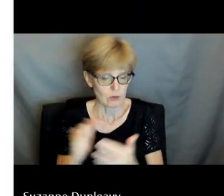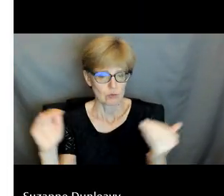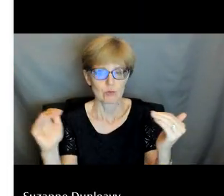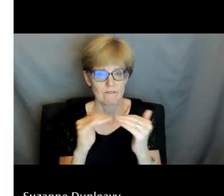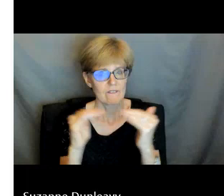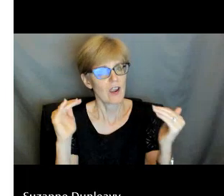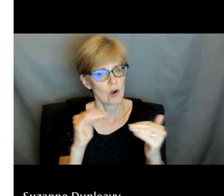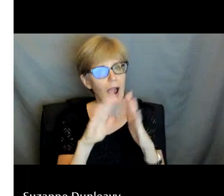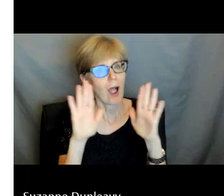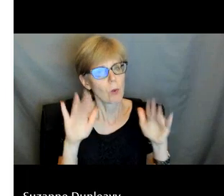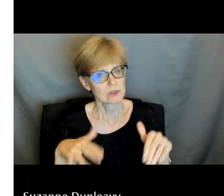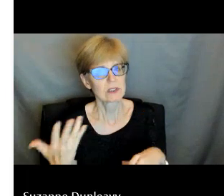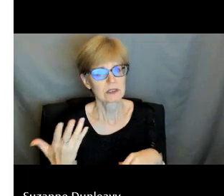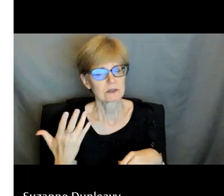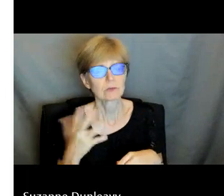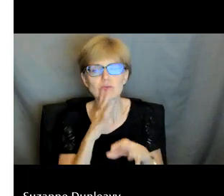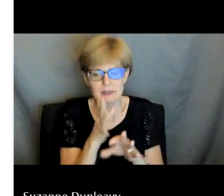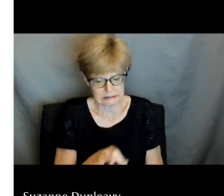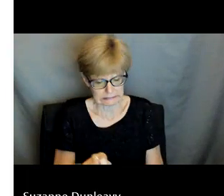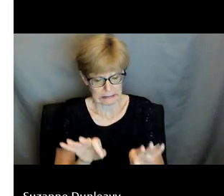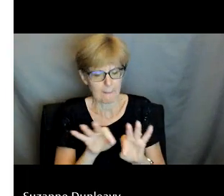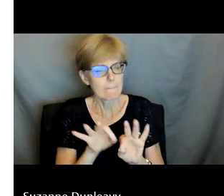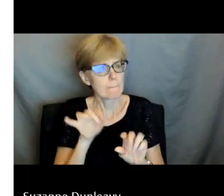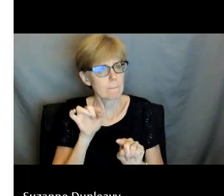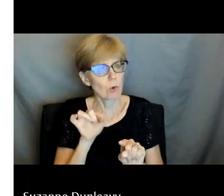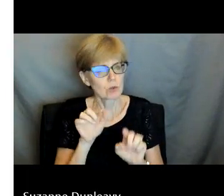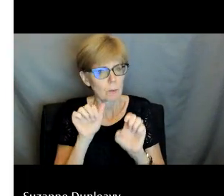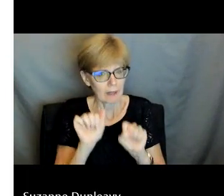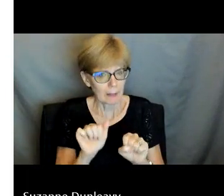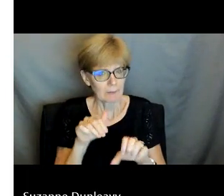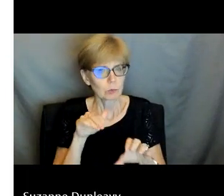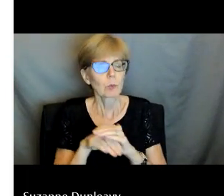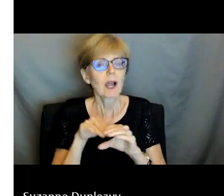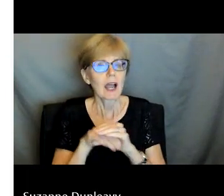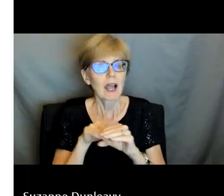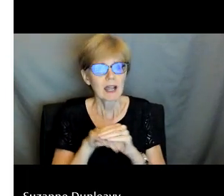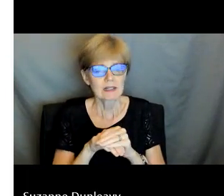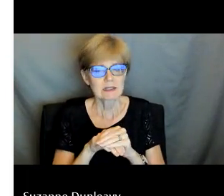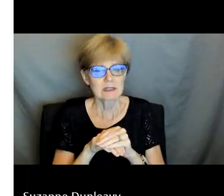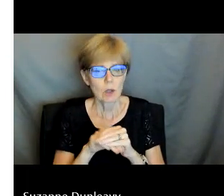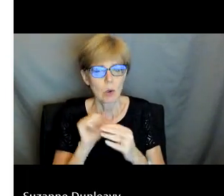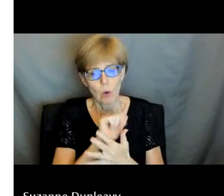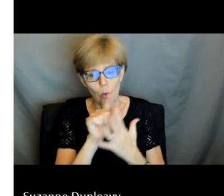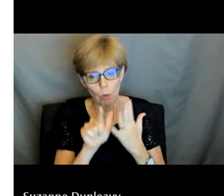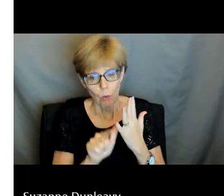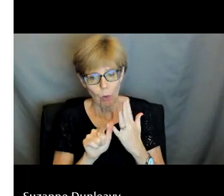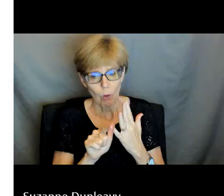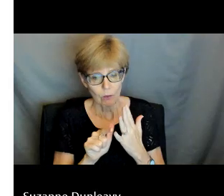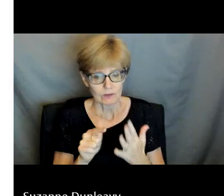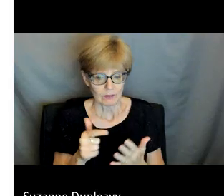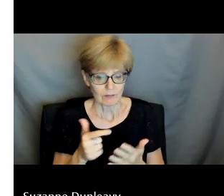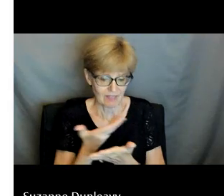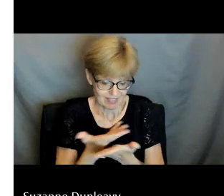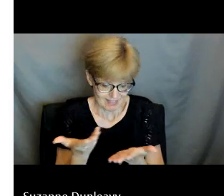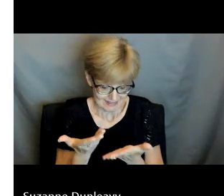crucial to being able to access all of the goods and